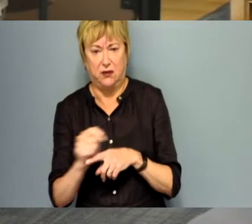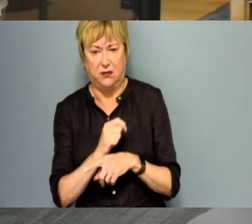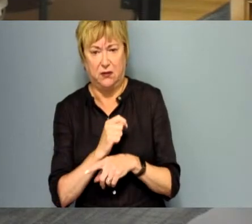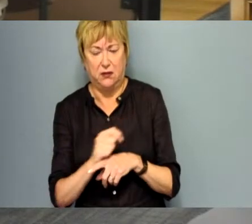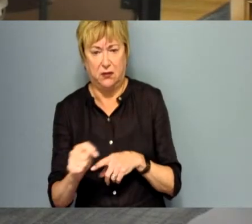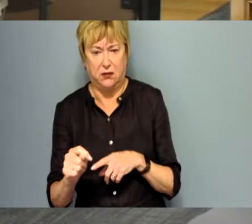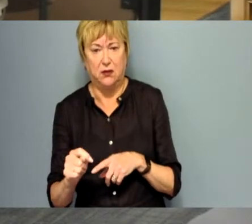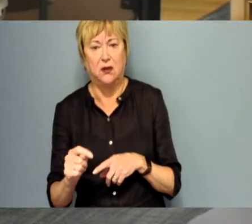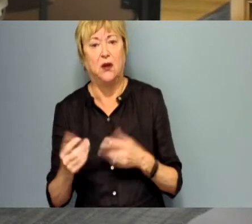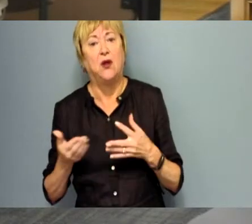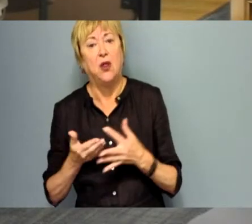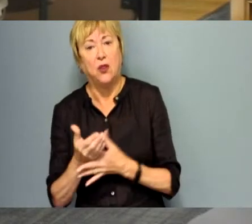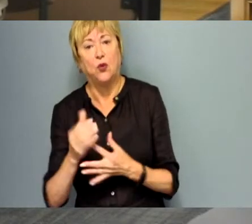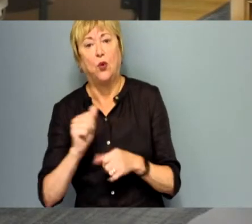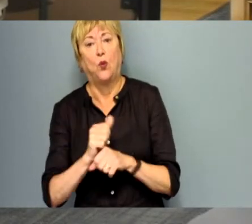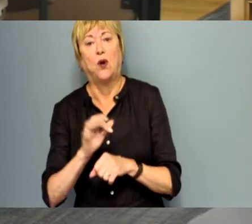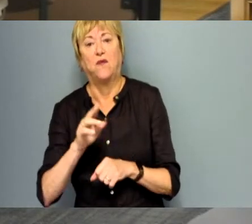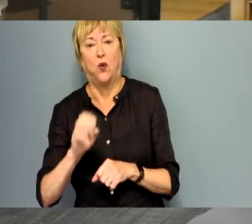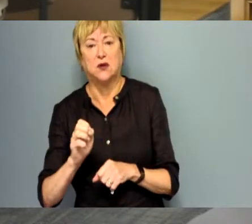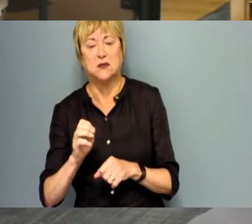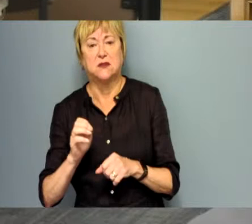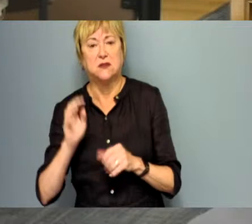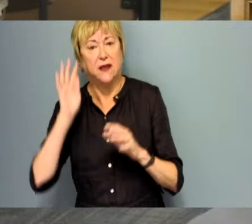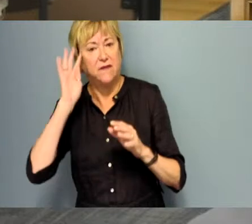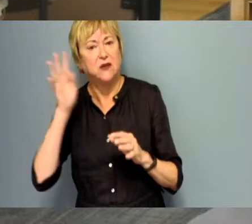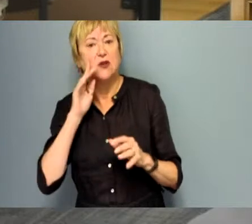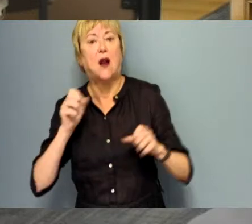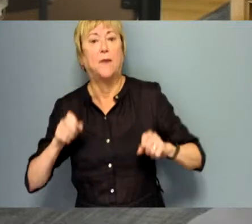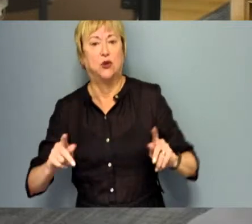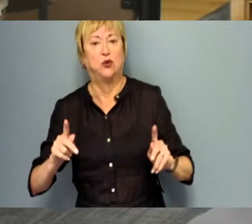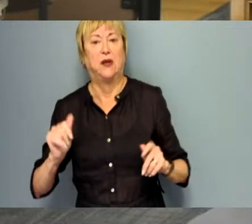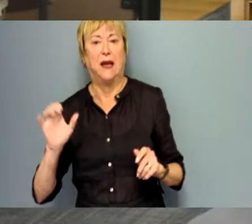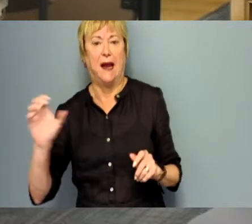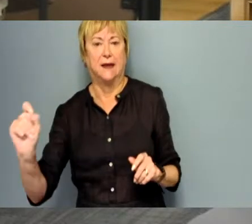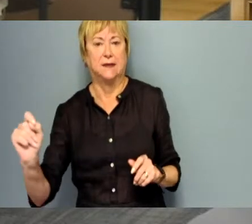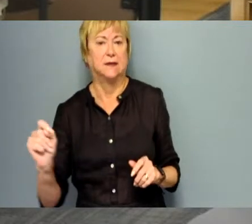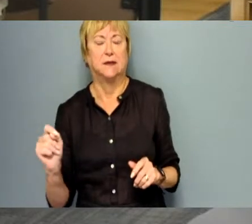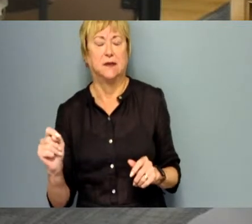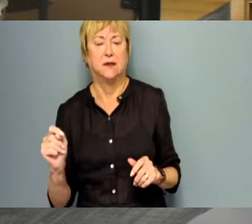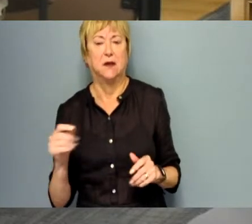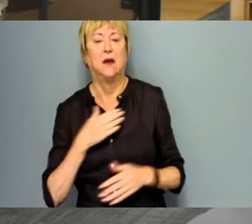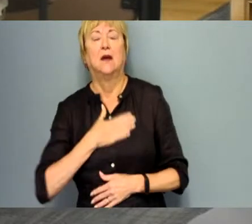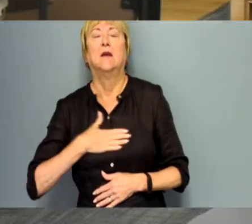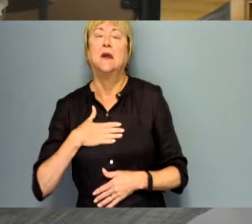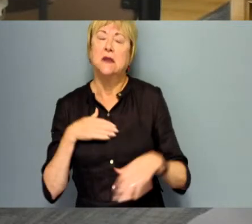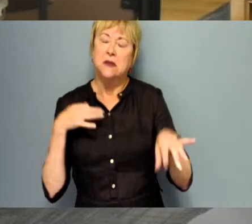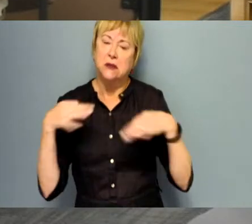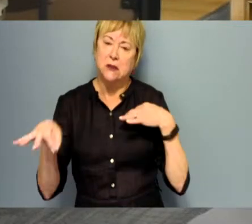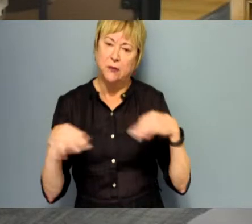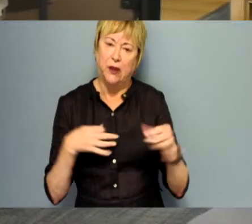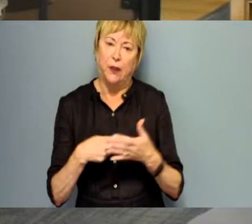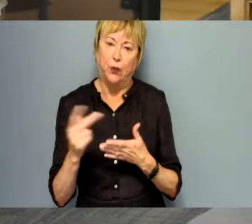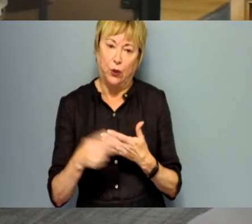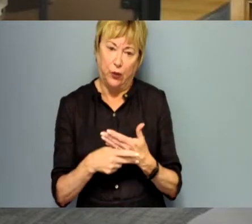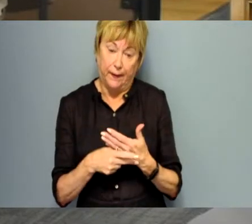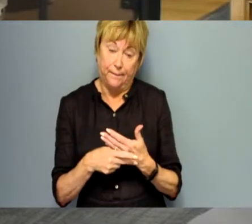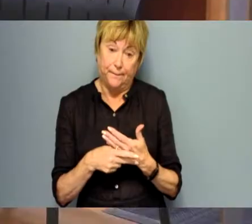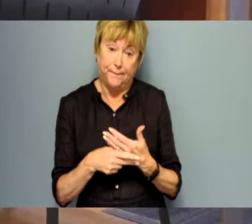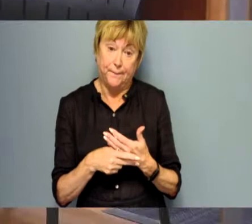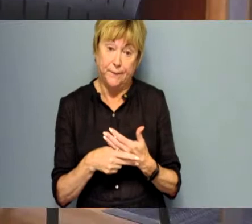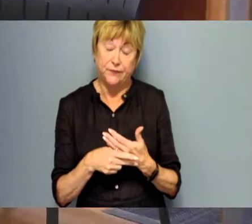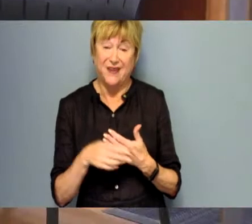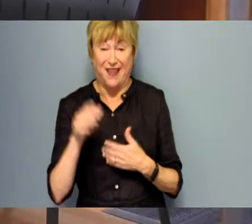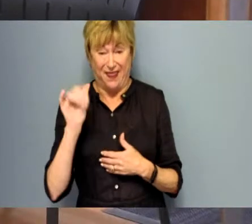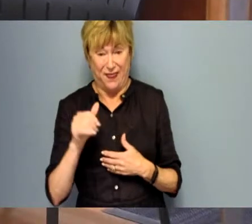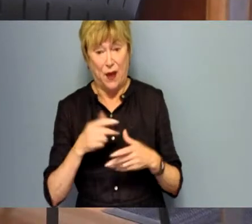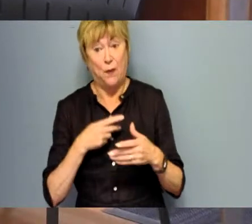through the Workforce Innovation and Opportunity Act? Please explain this program, and is this to